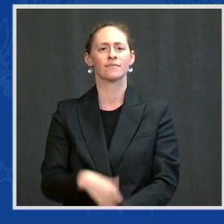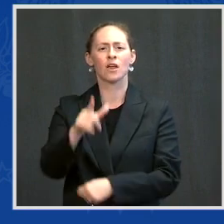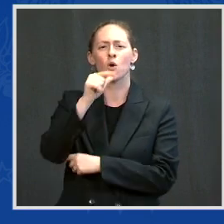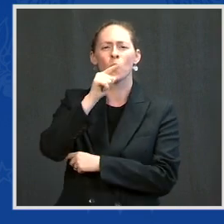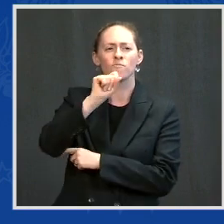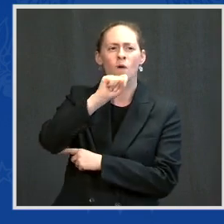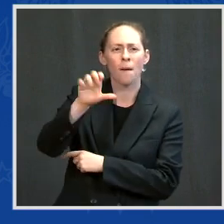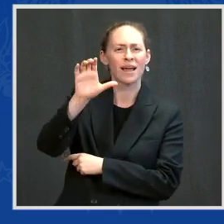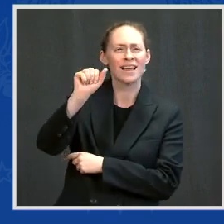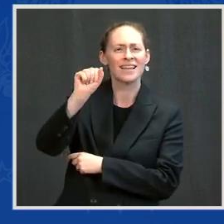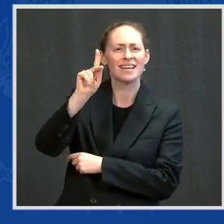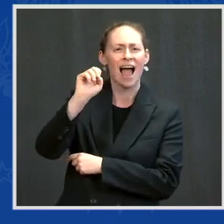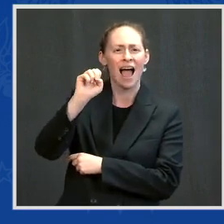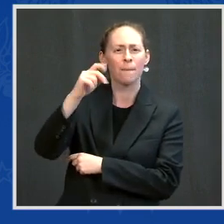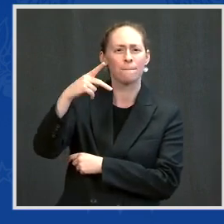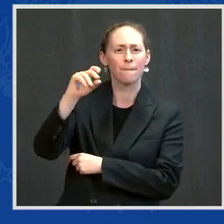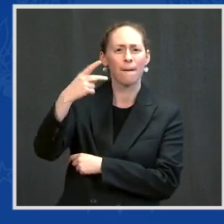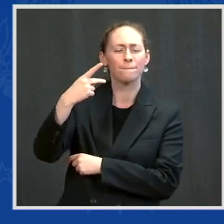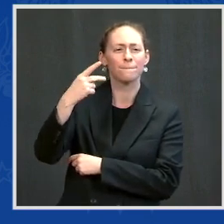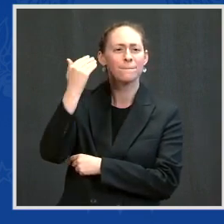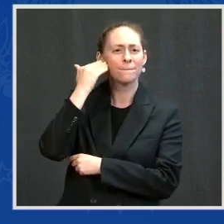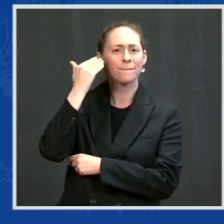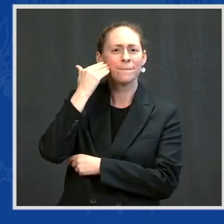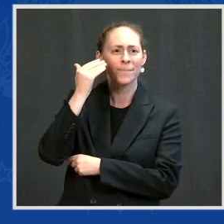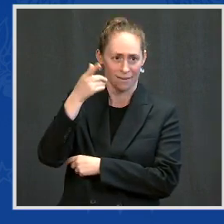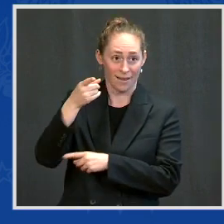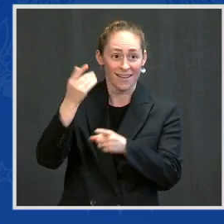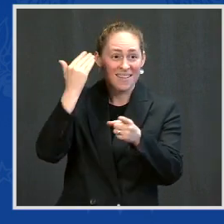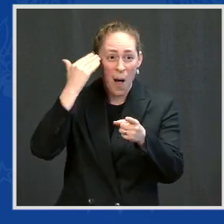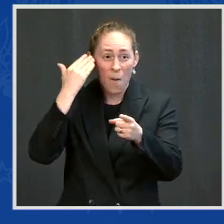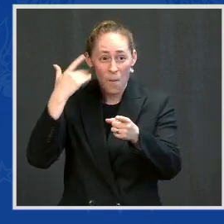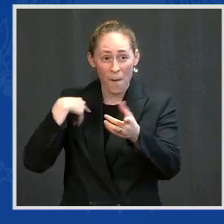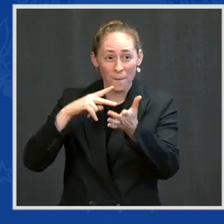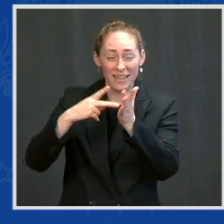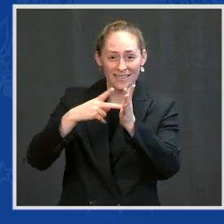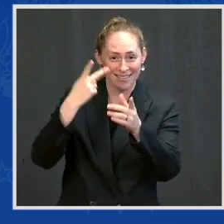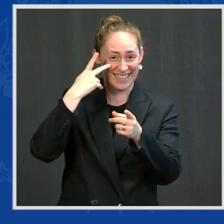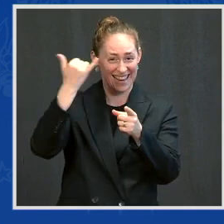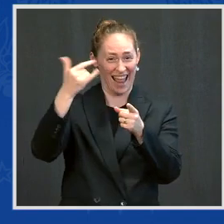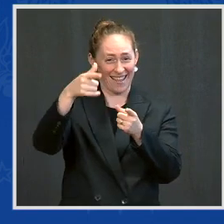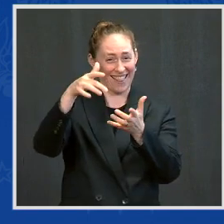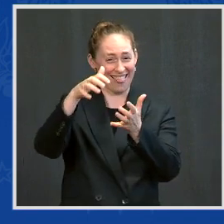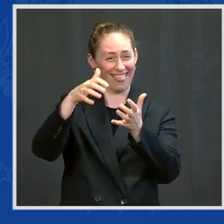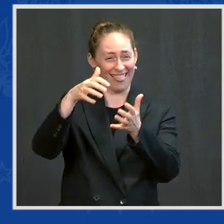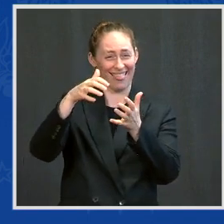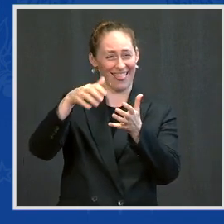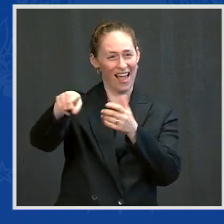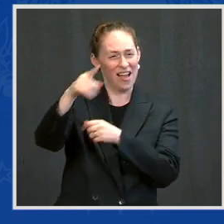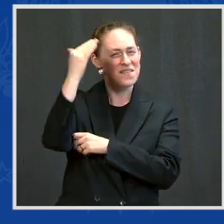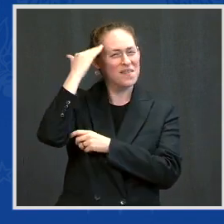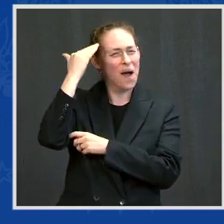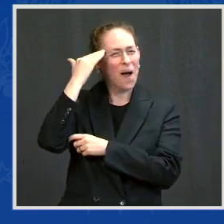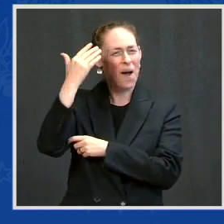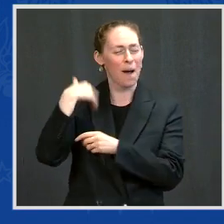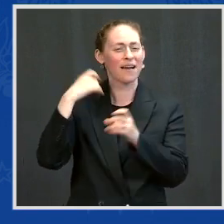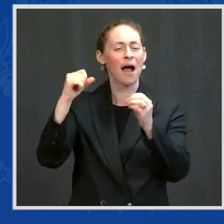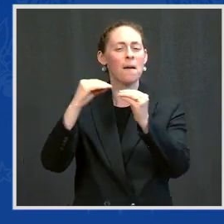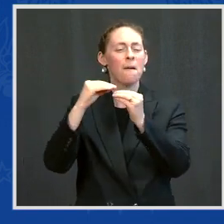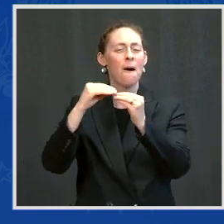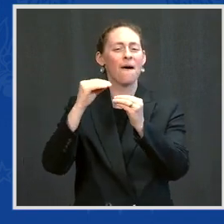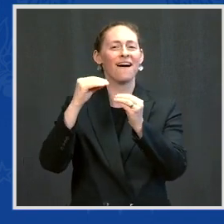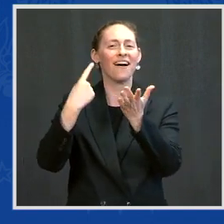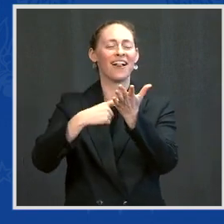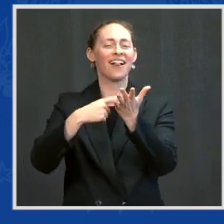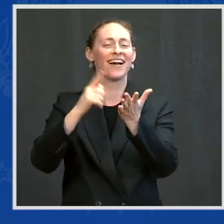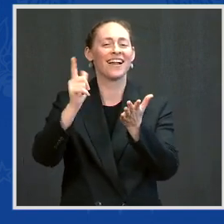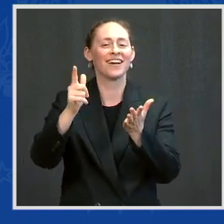talking about. Well, anyway, I'll get back to that later. Anyway. The Korean actors took home